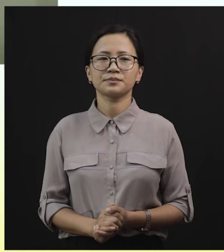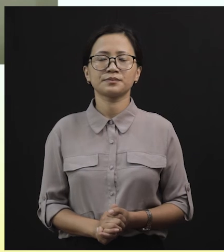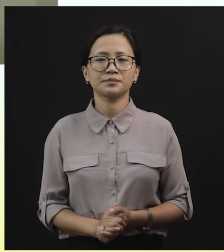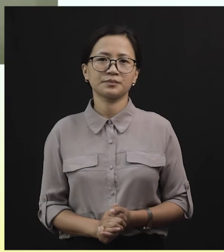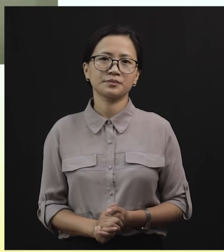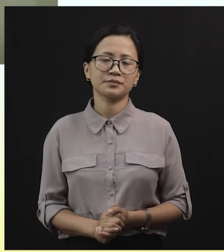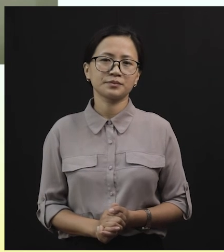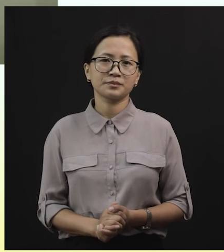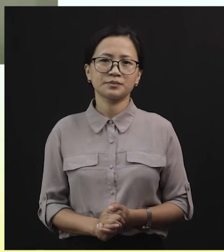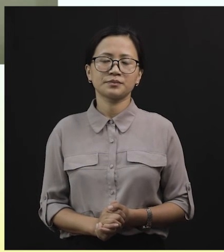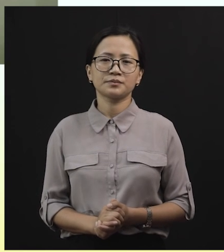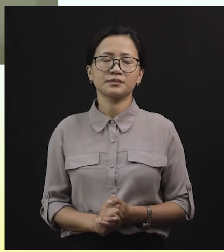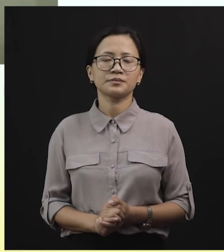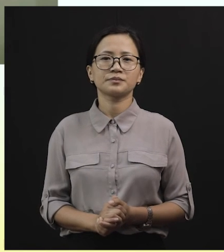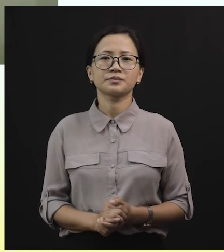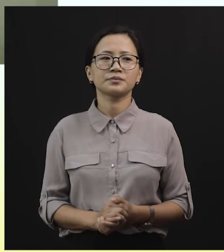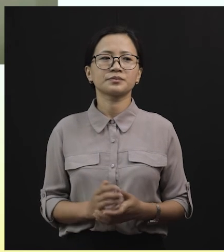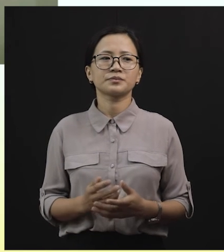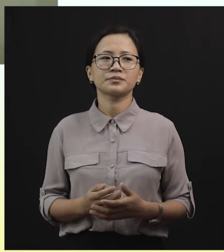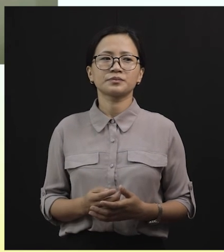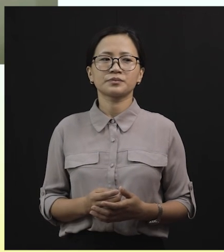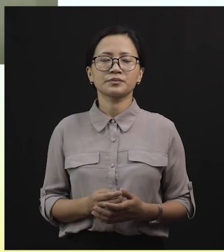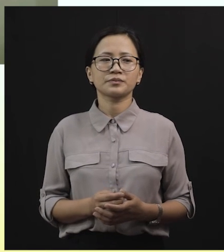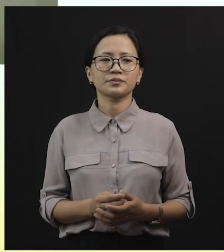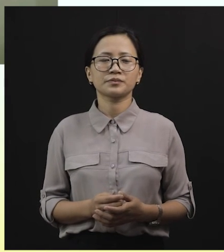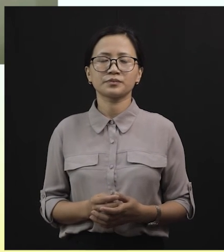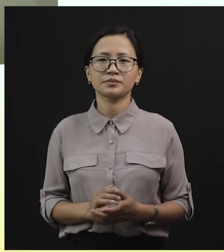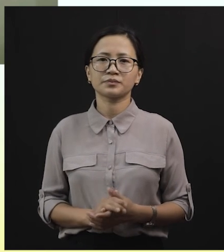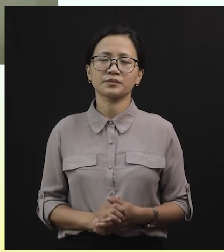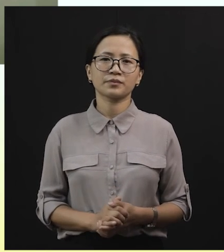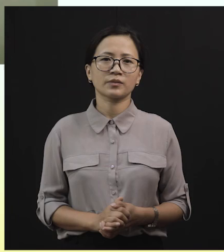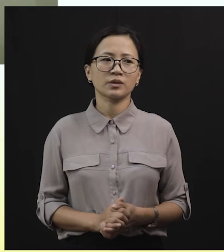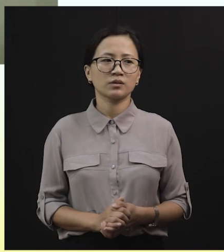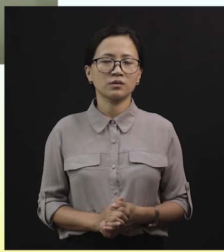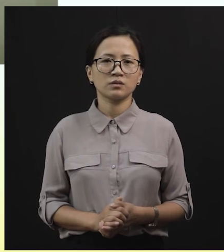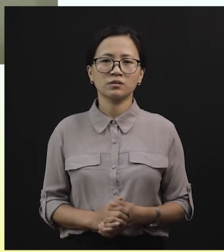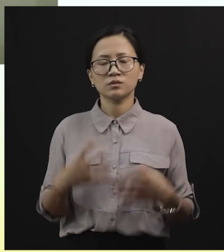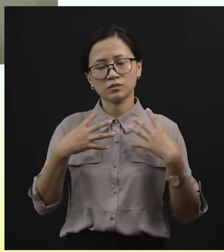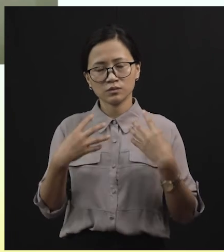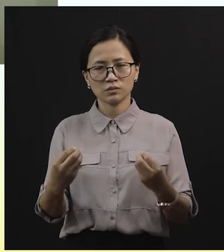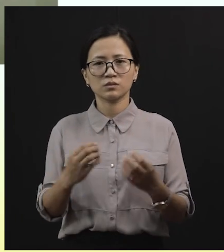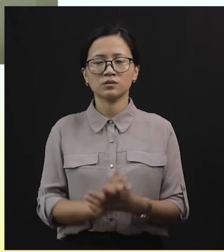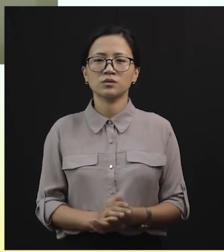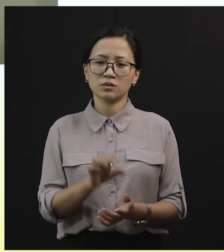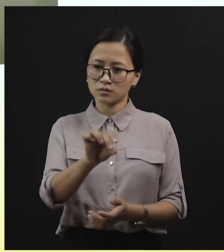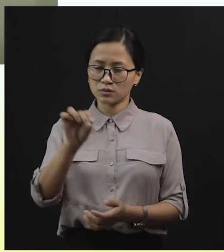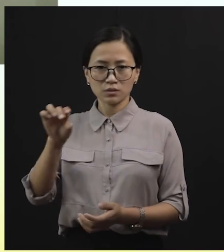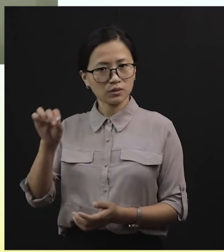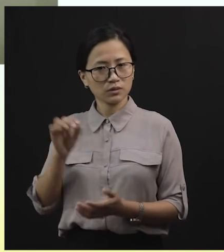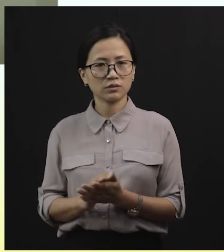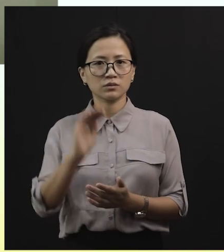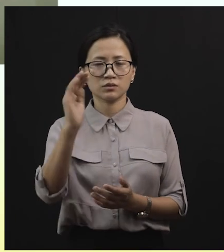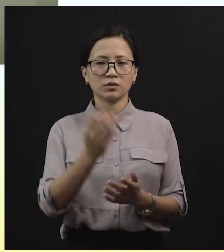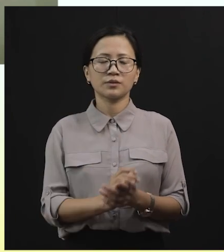I've given the picture of non-living things, whereas here I've given the picture of the living beings. So I want you to collect some